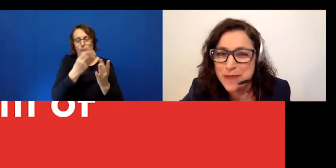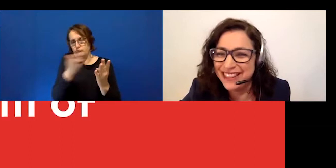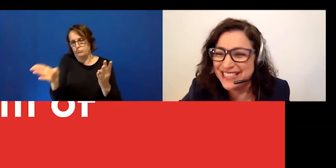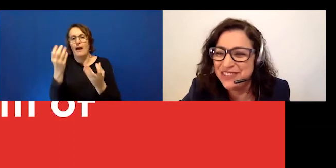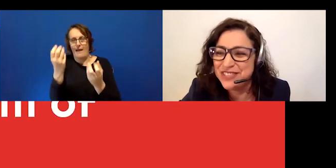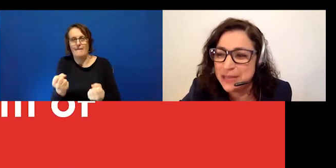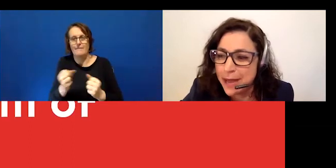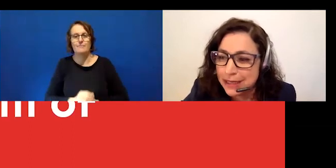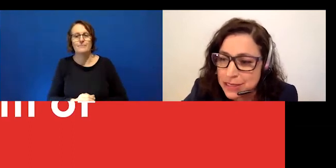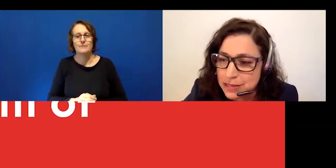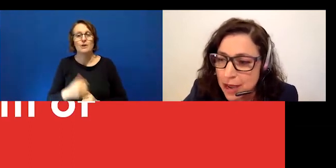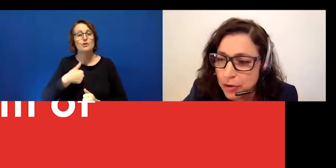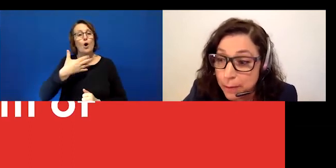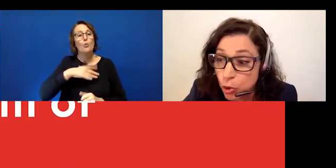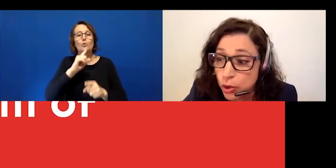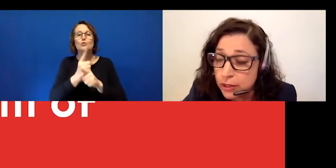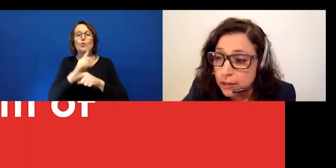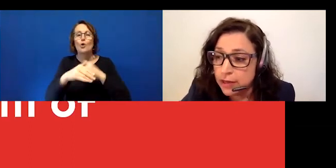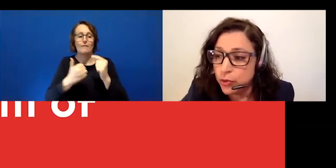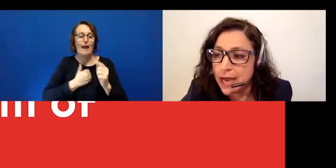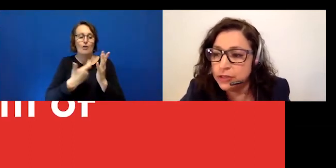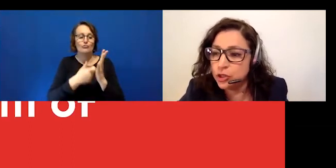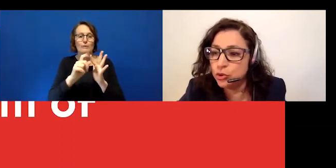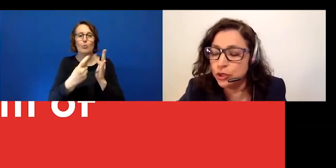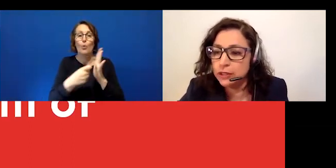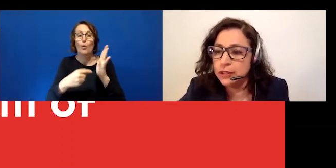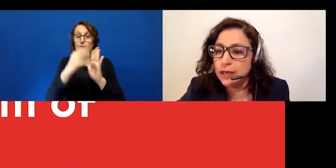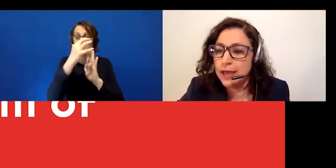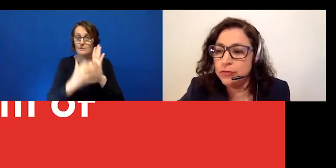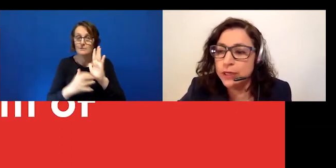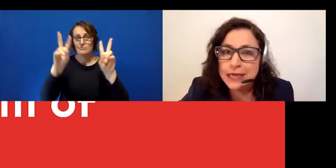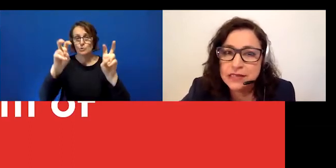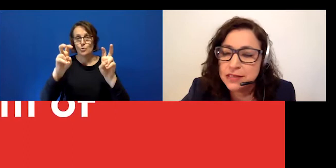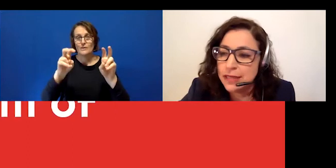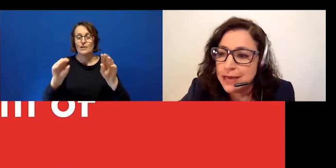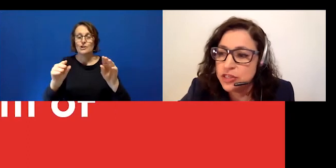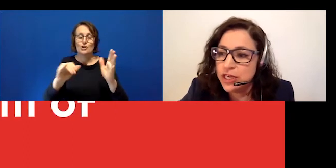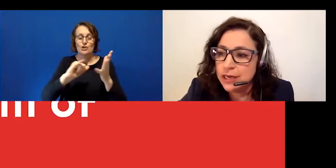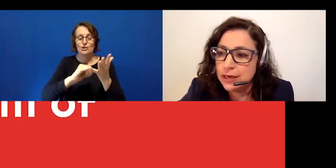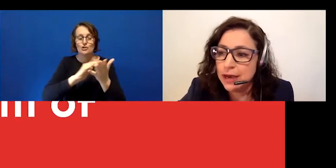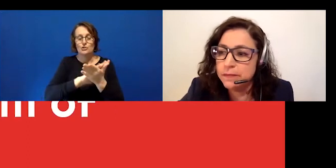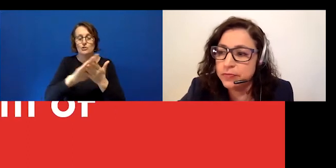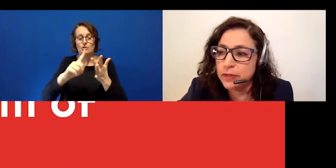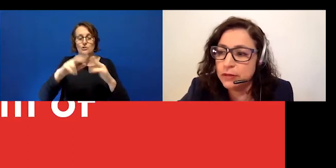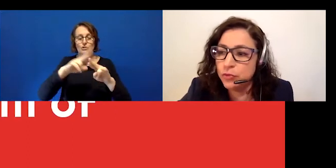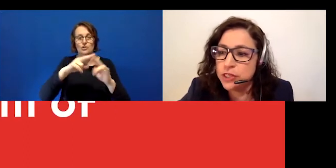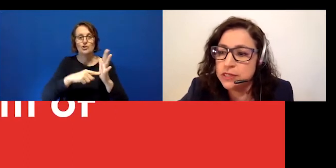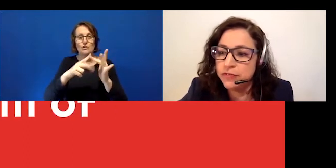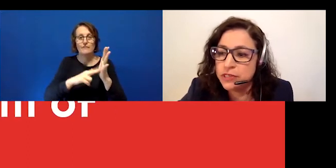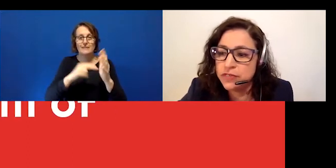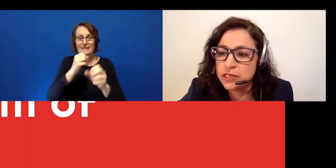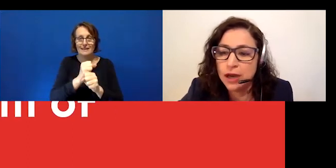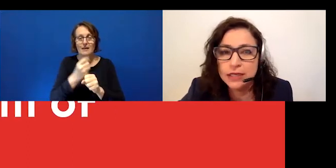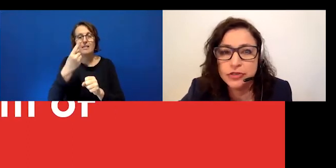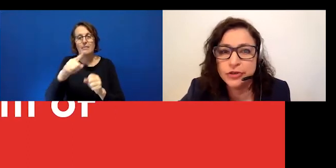talk about the Shifting the Balance report that we undertook and released last year, which is the